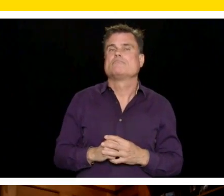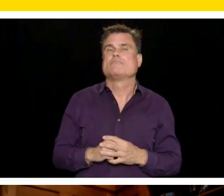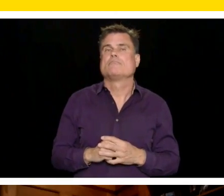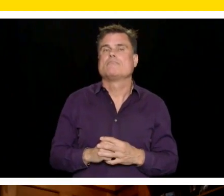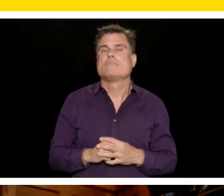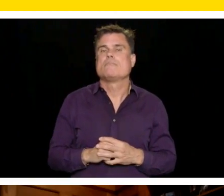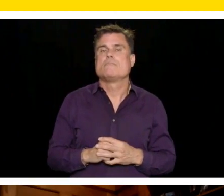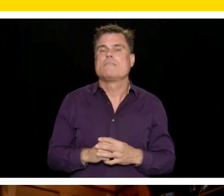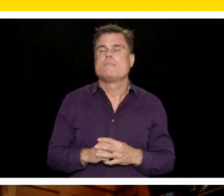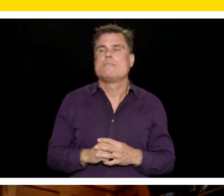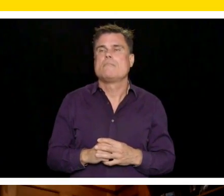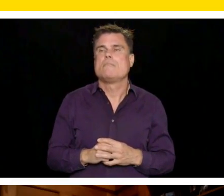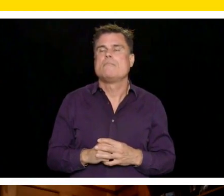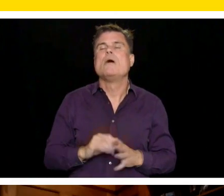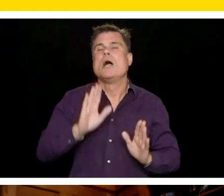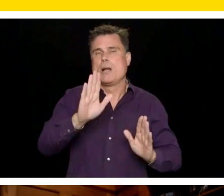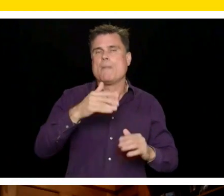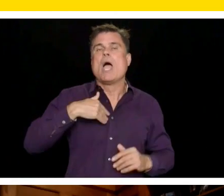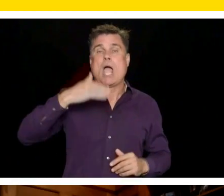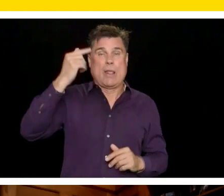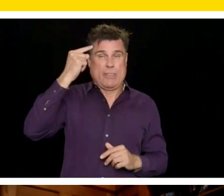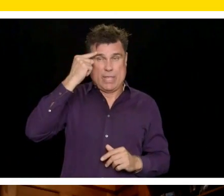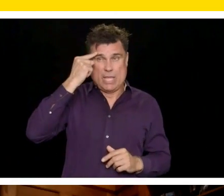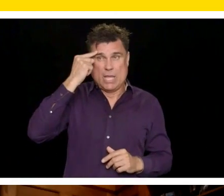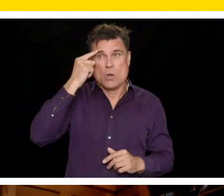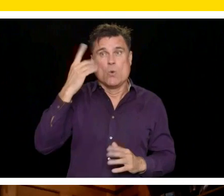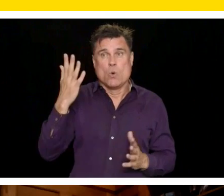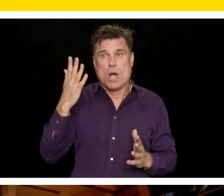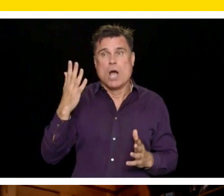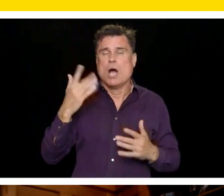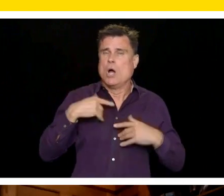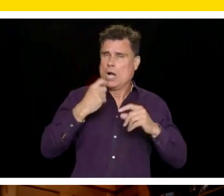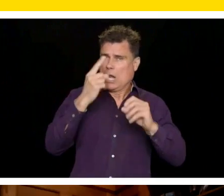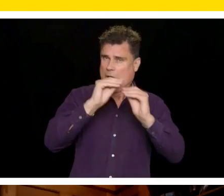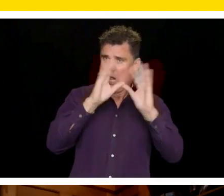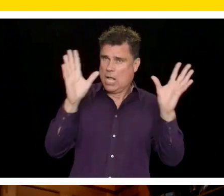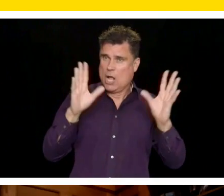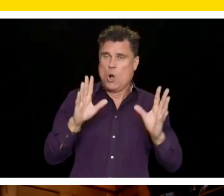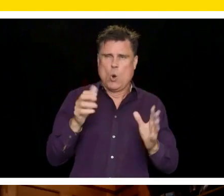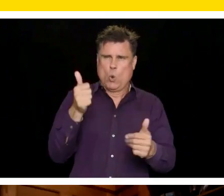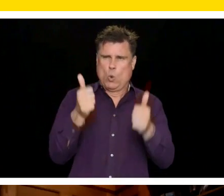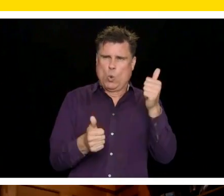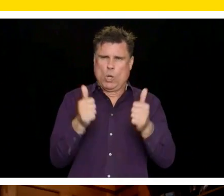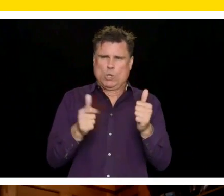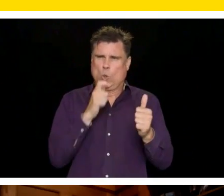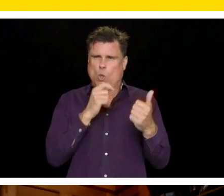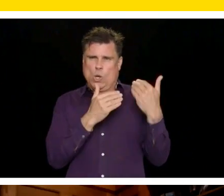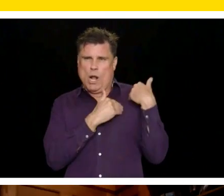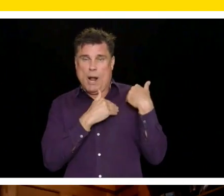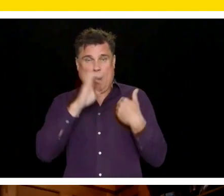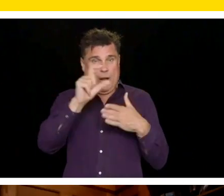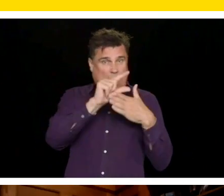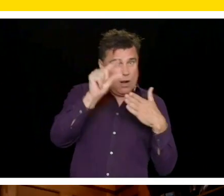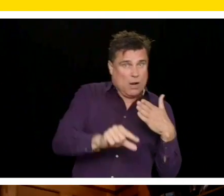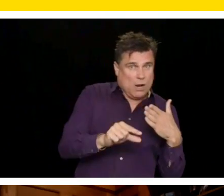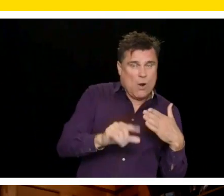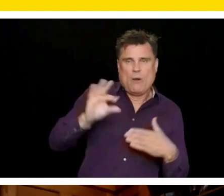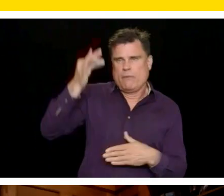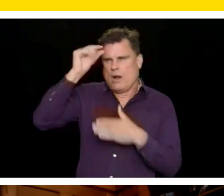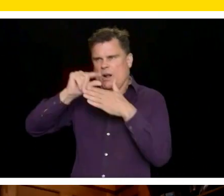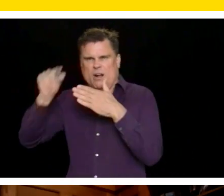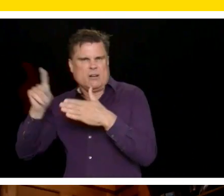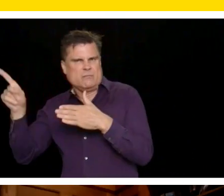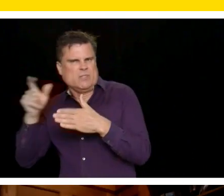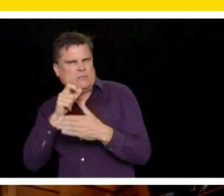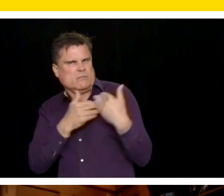government starts and ends, and where the responsibility for the provincial government starts and ends, and making sure that people have